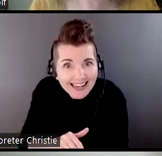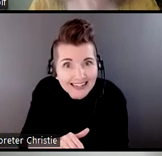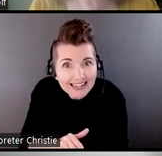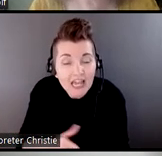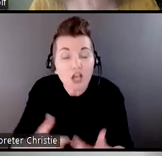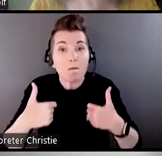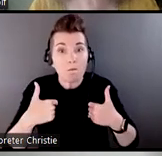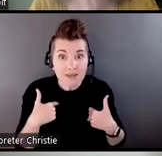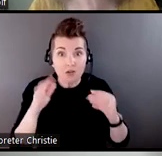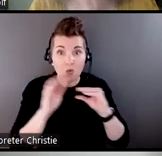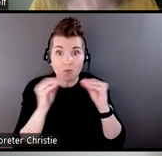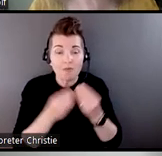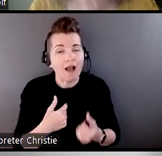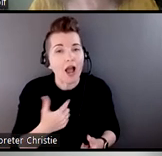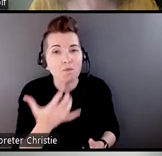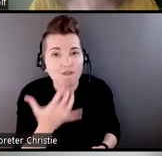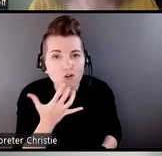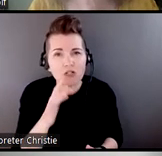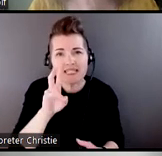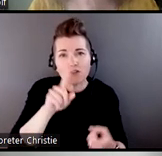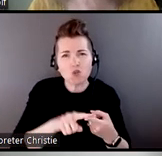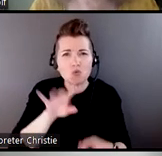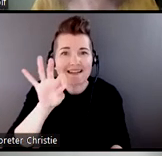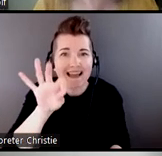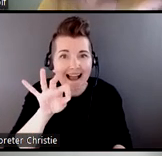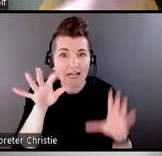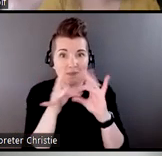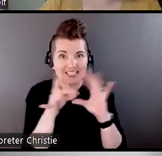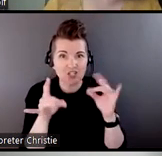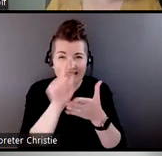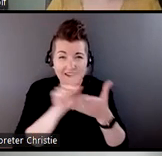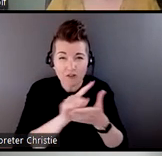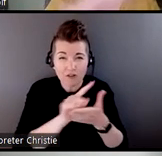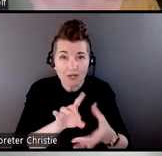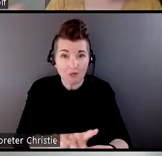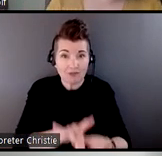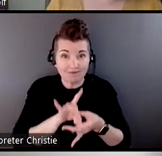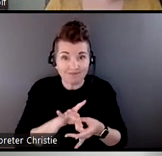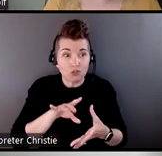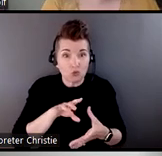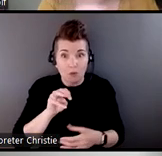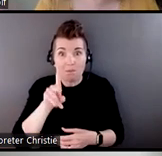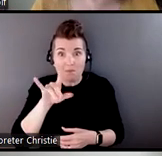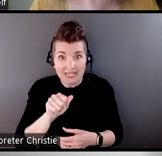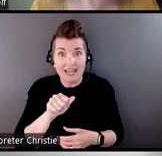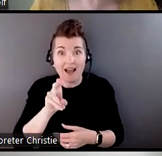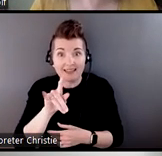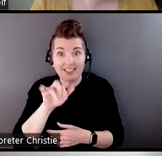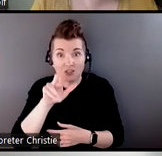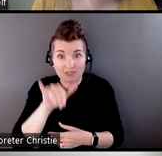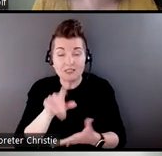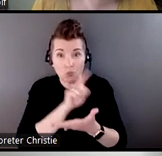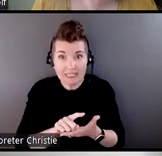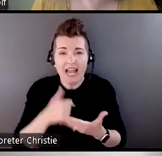or 8 or 9 messages about Media Literacy Week to all of my client base or my target market or my